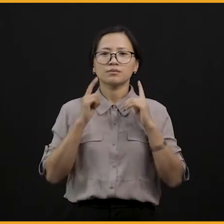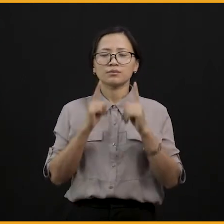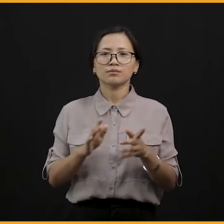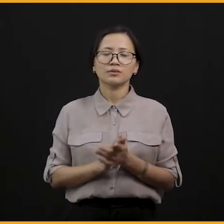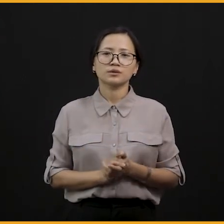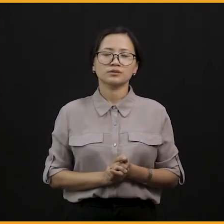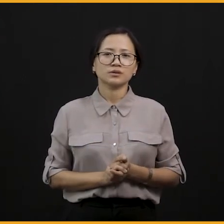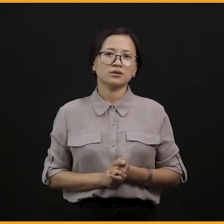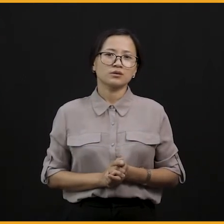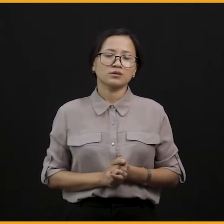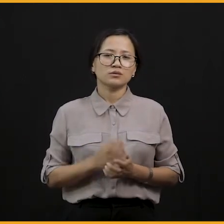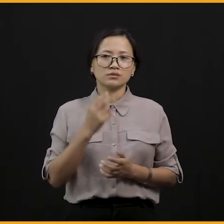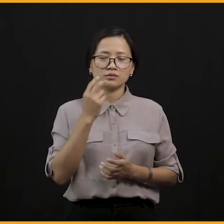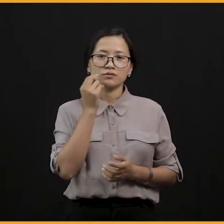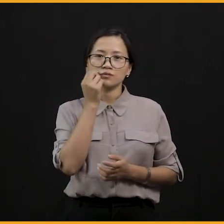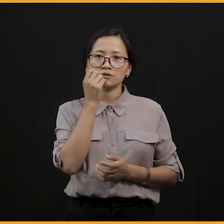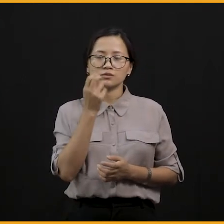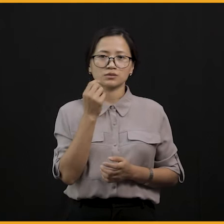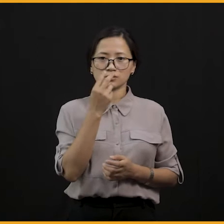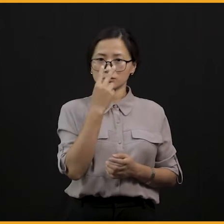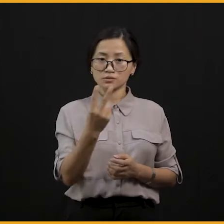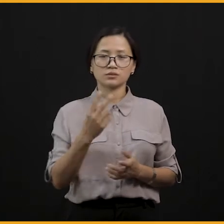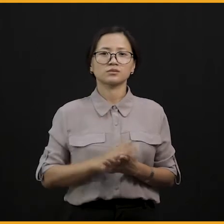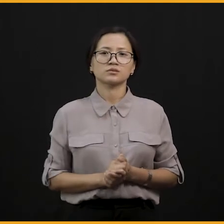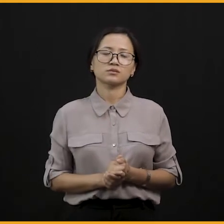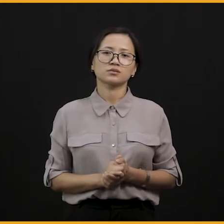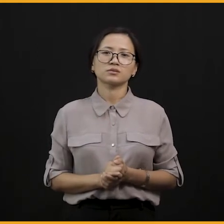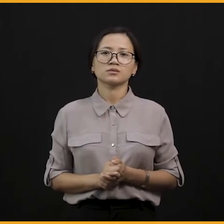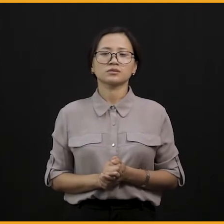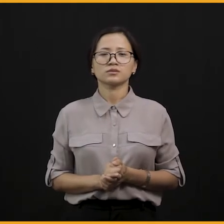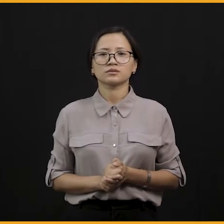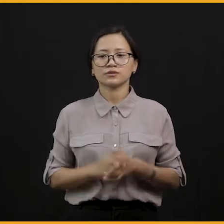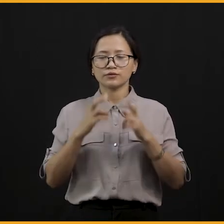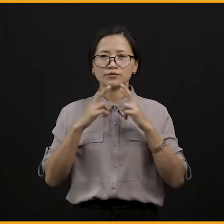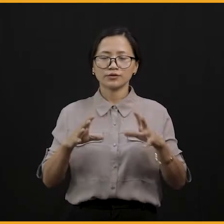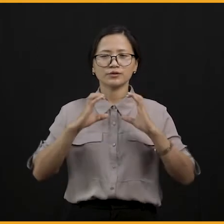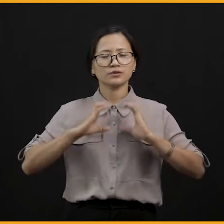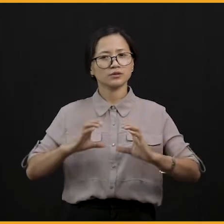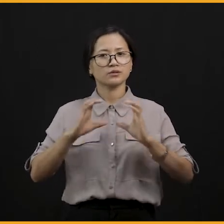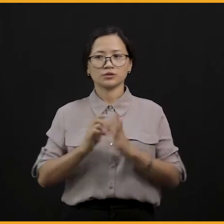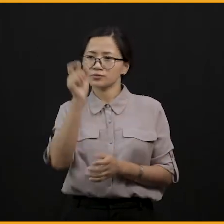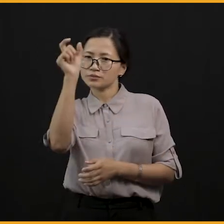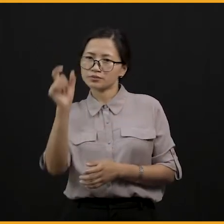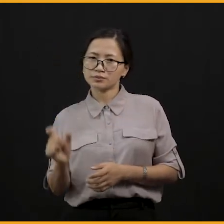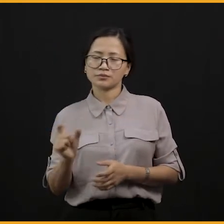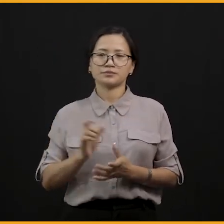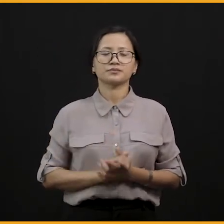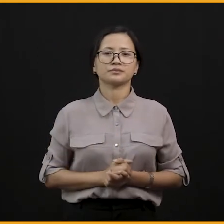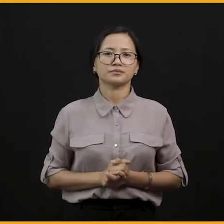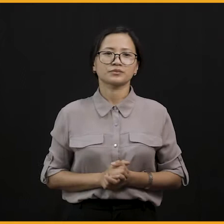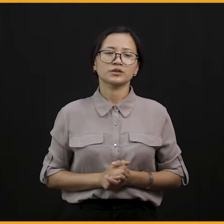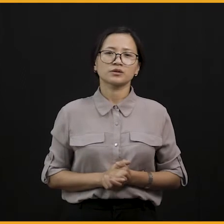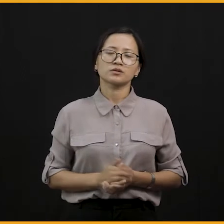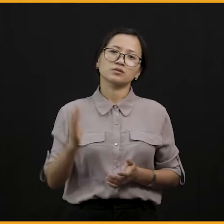Veto has been observing them, right? And Veto, he is smart and intelligent, but he's also a very caring person. So